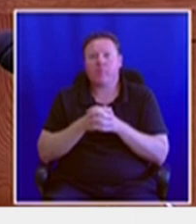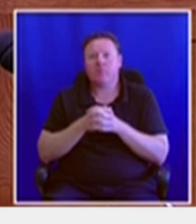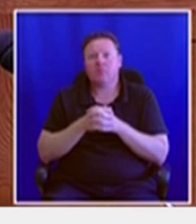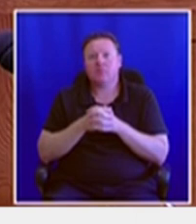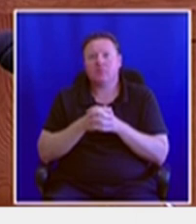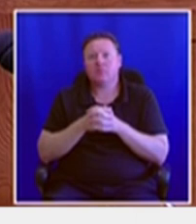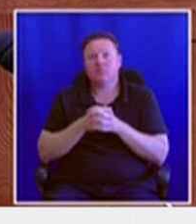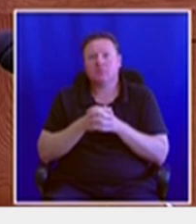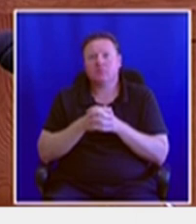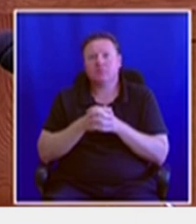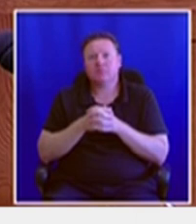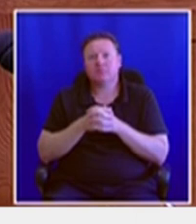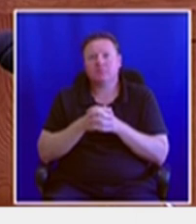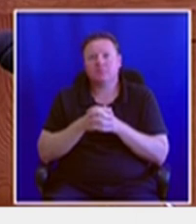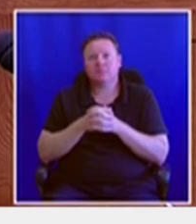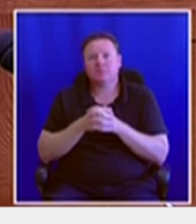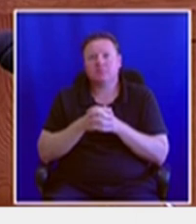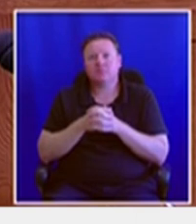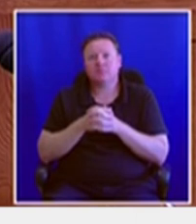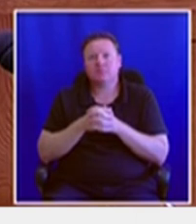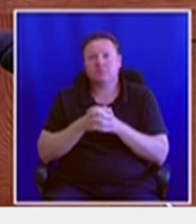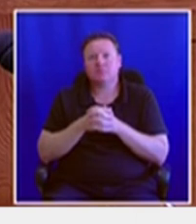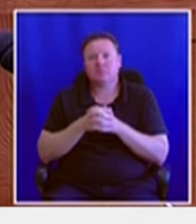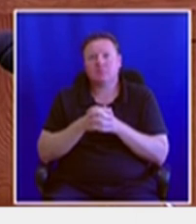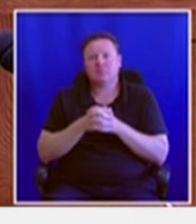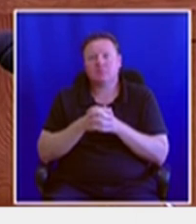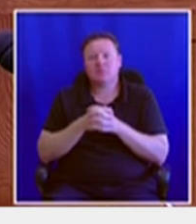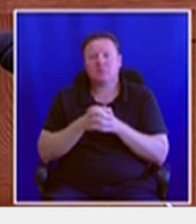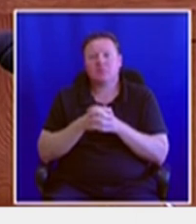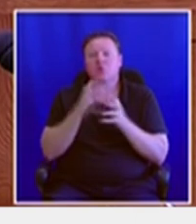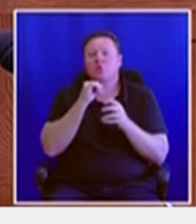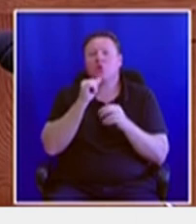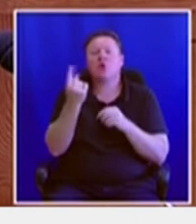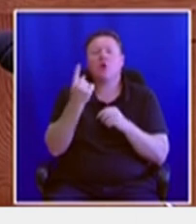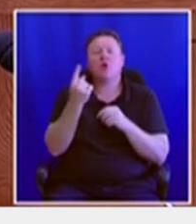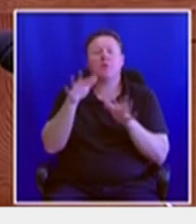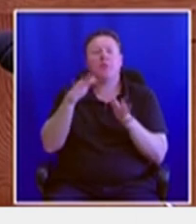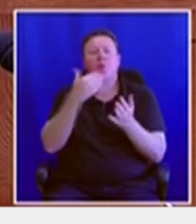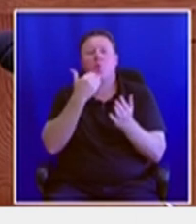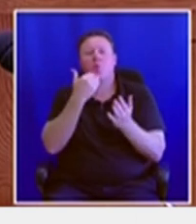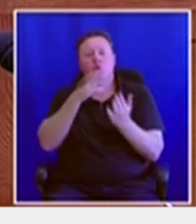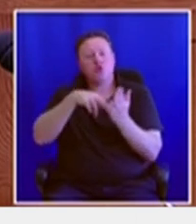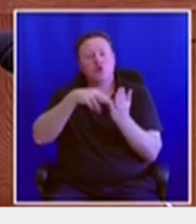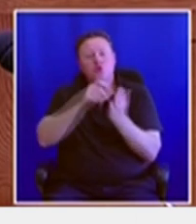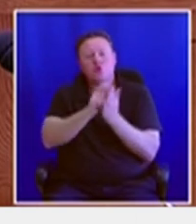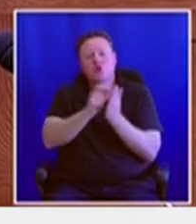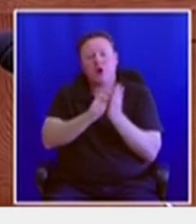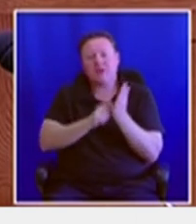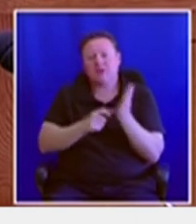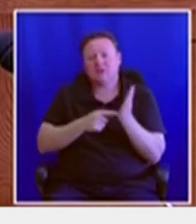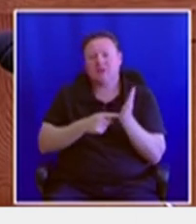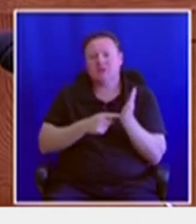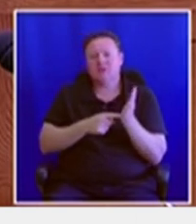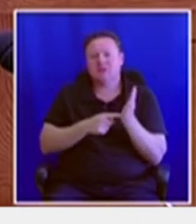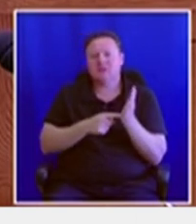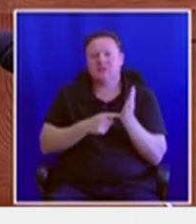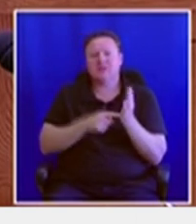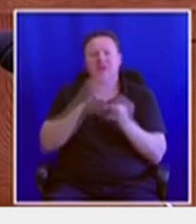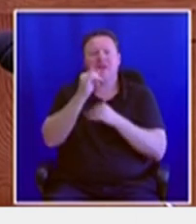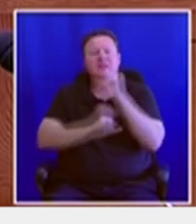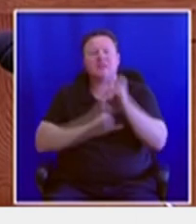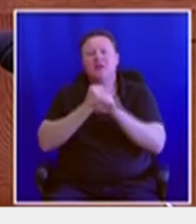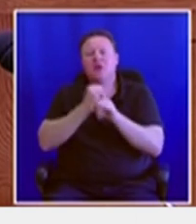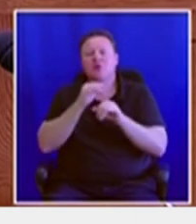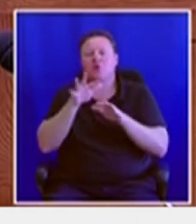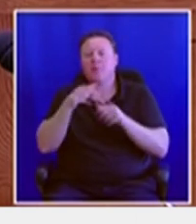who just came to observe and sometimes either as tourists or with guns in their